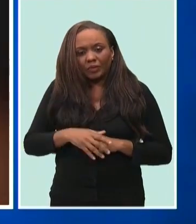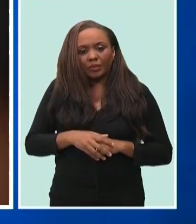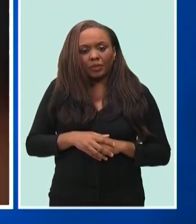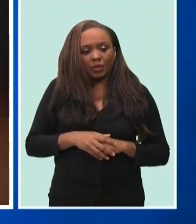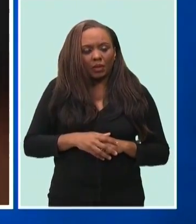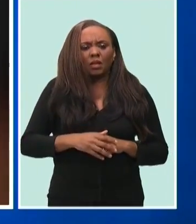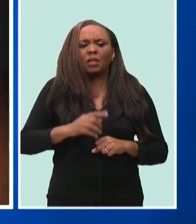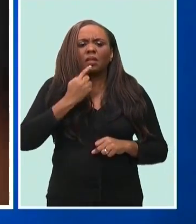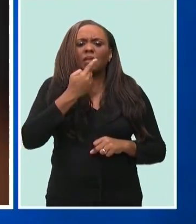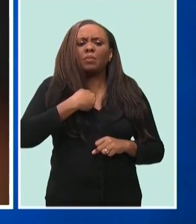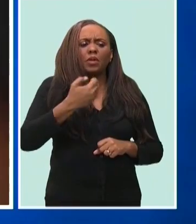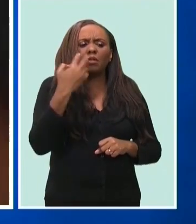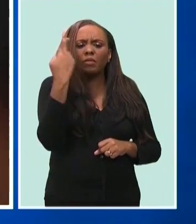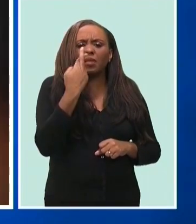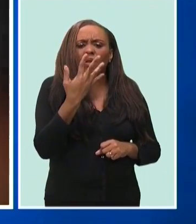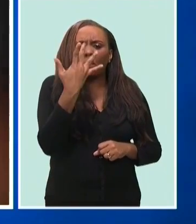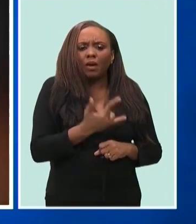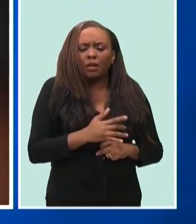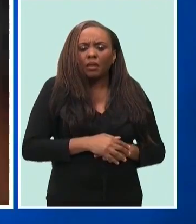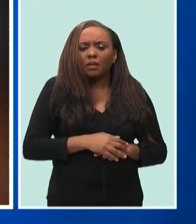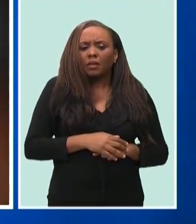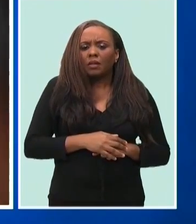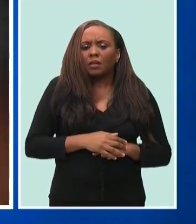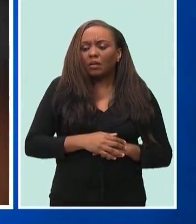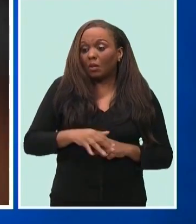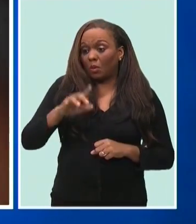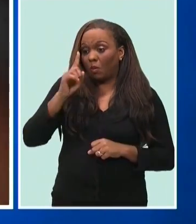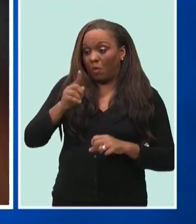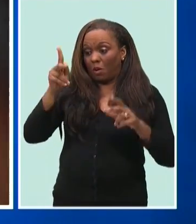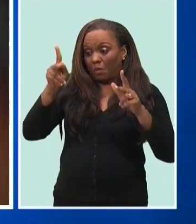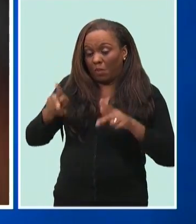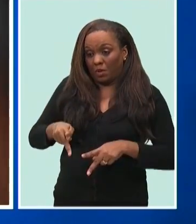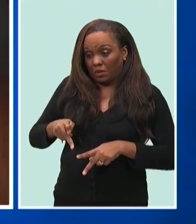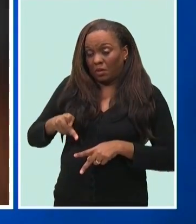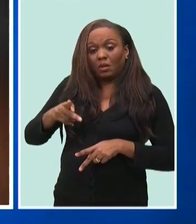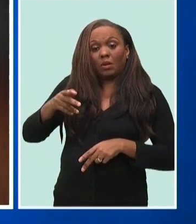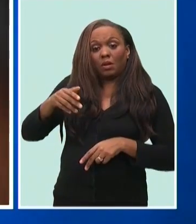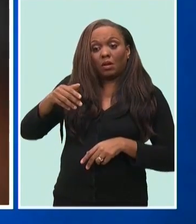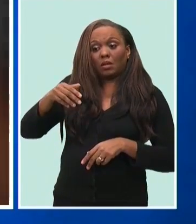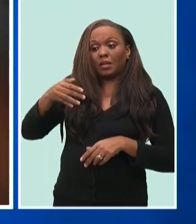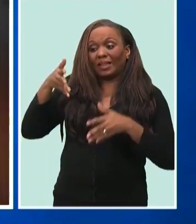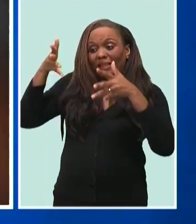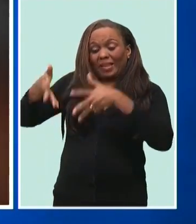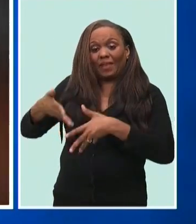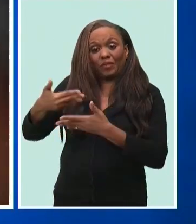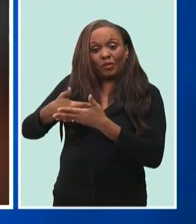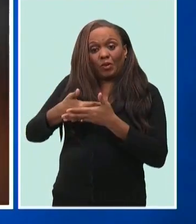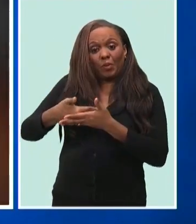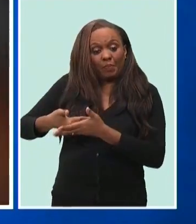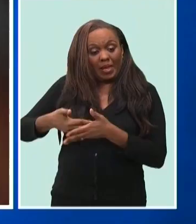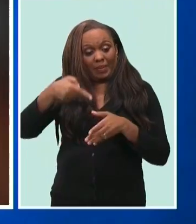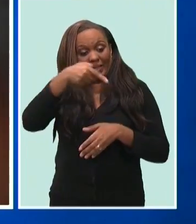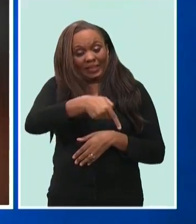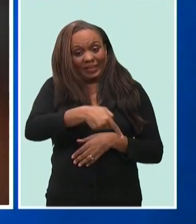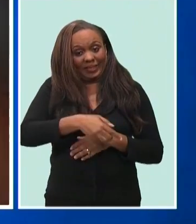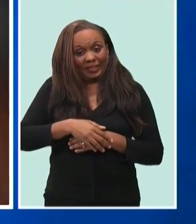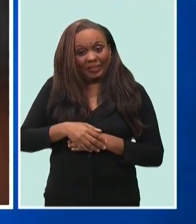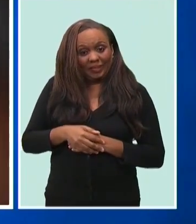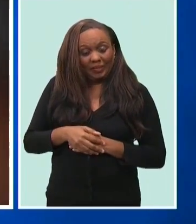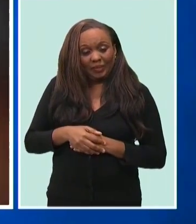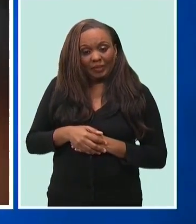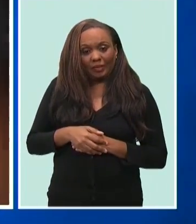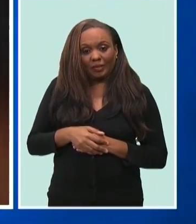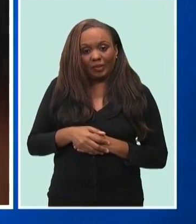Confirm reason, please. One passenger, she left her baby in the terminal and she refused to continue the flight.